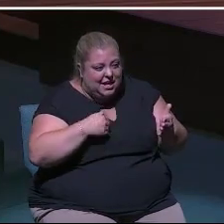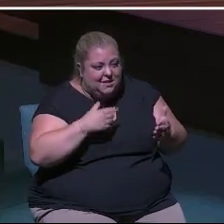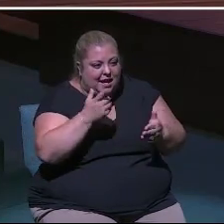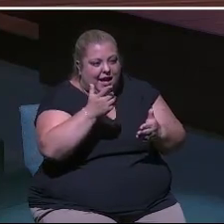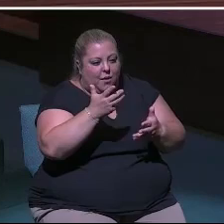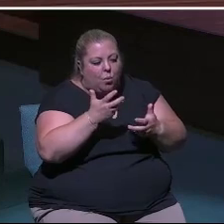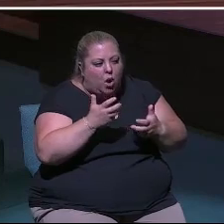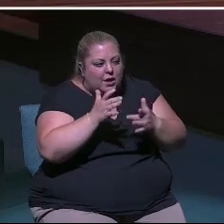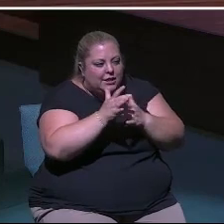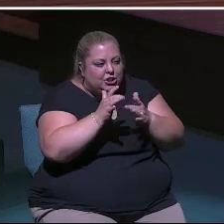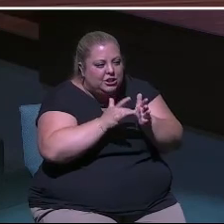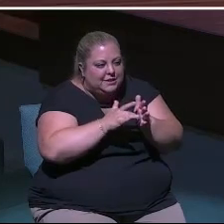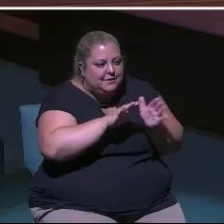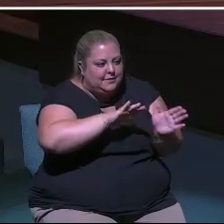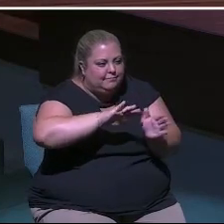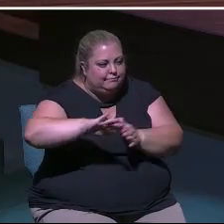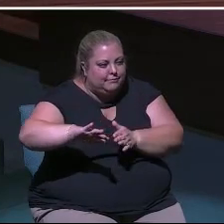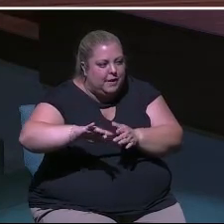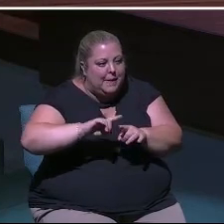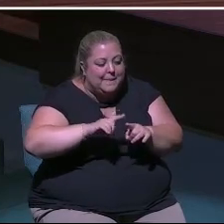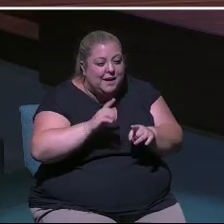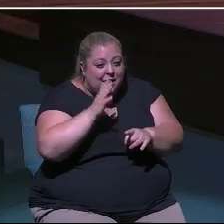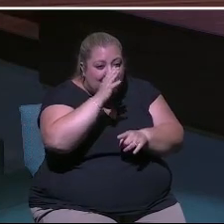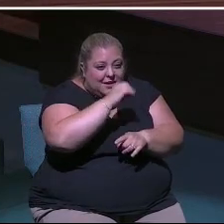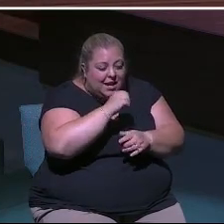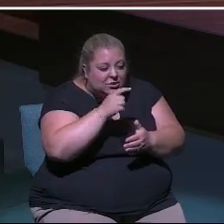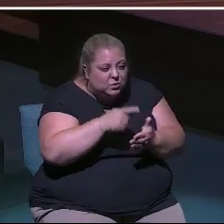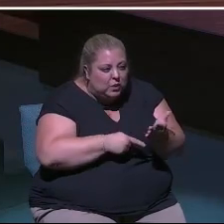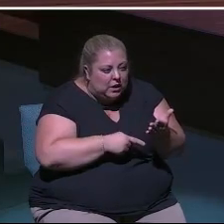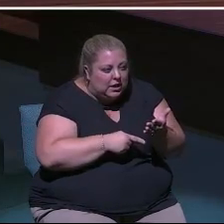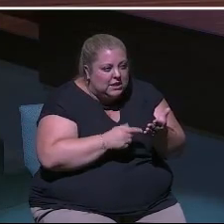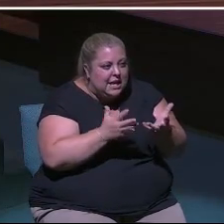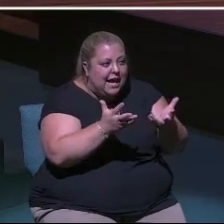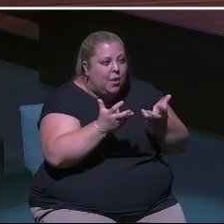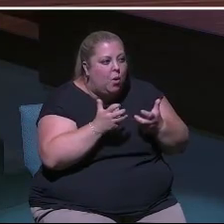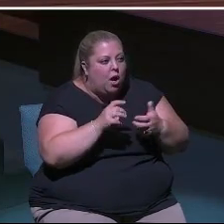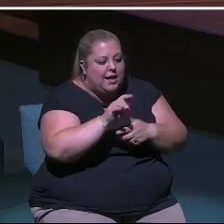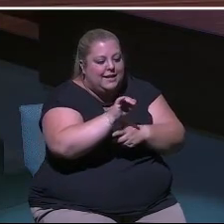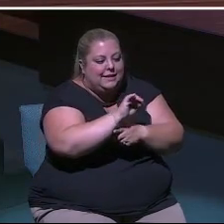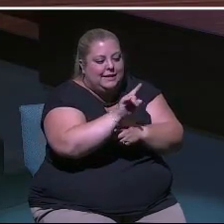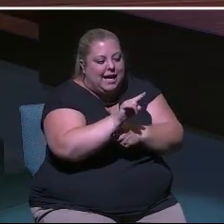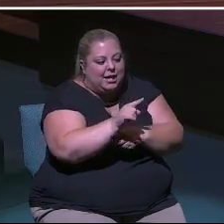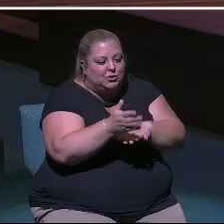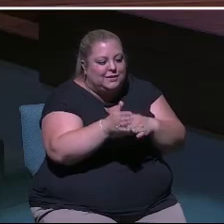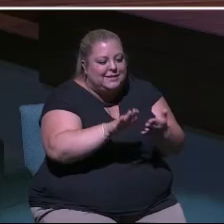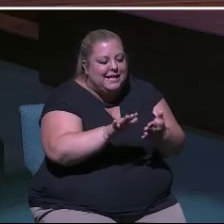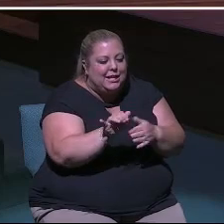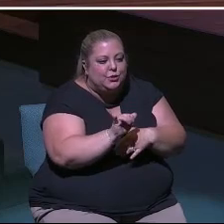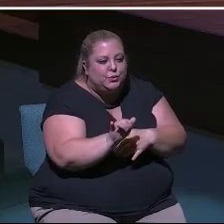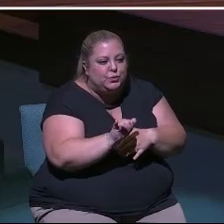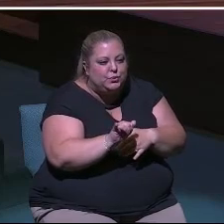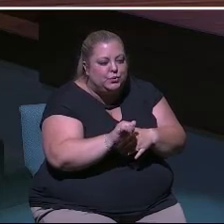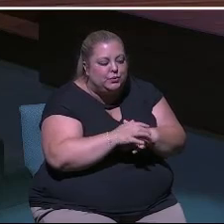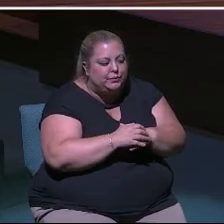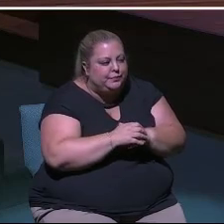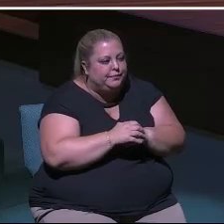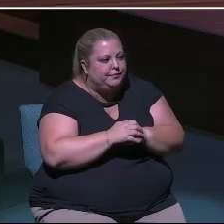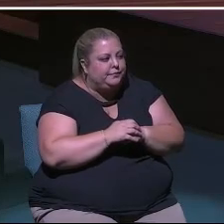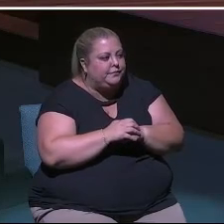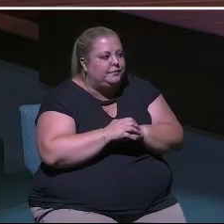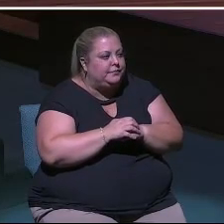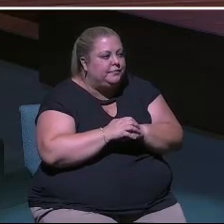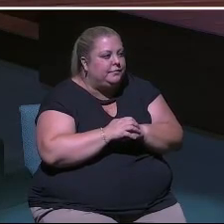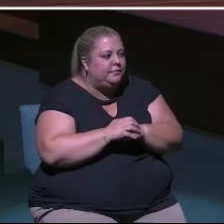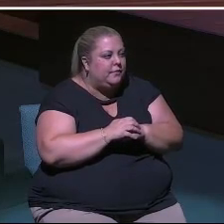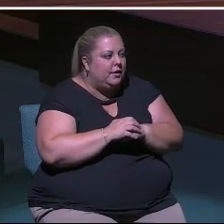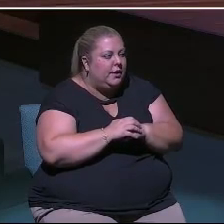but guess what? They wanted Lazarus dead too. Look at chapter 12, verse 10. One